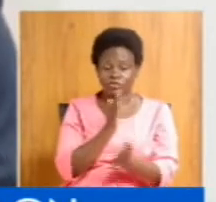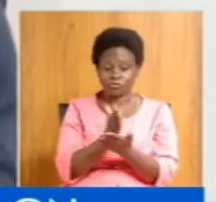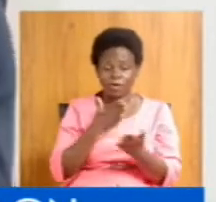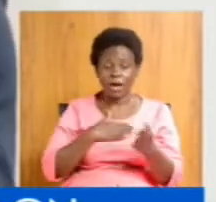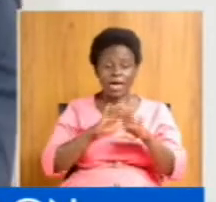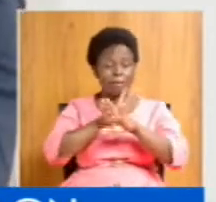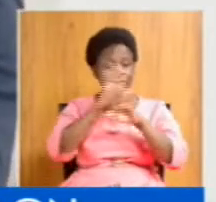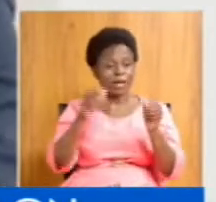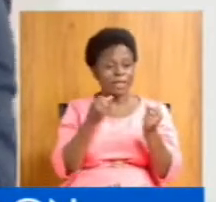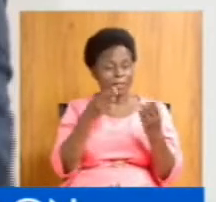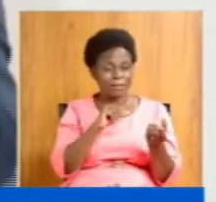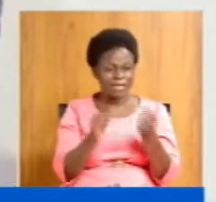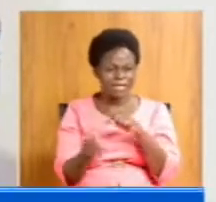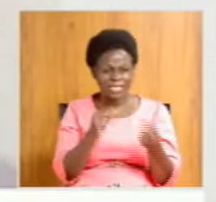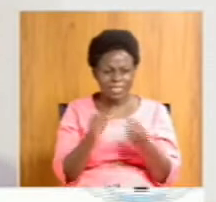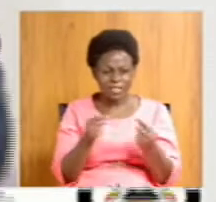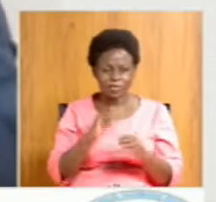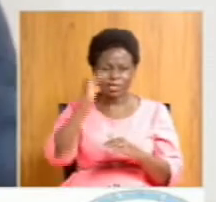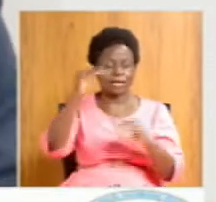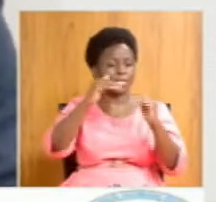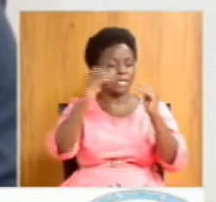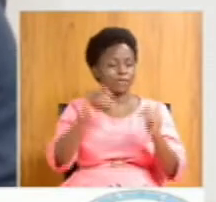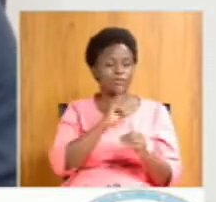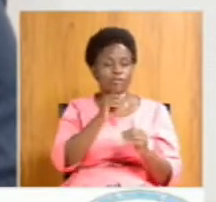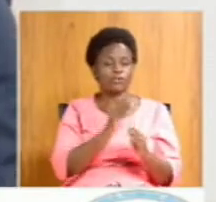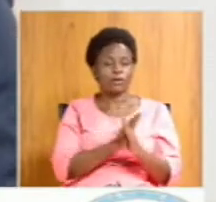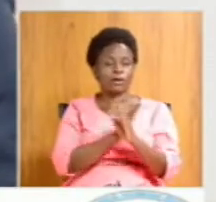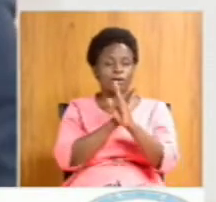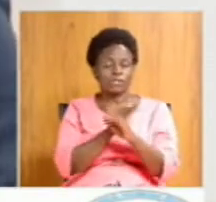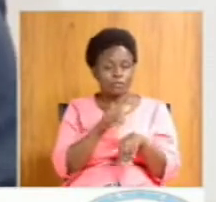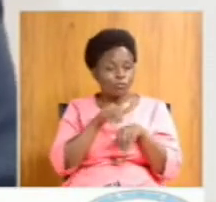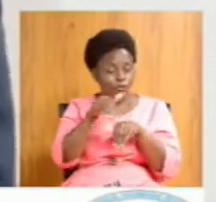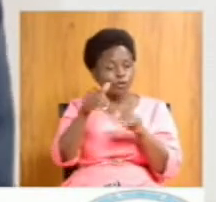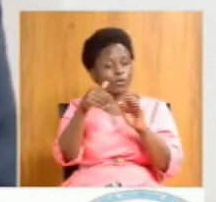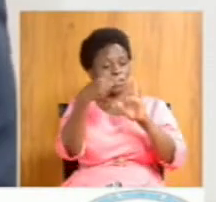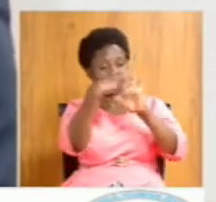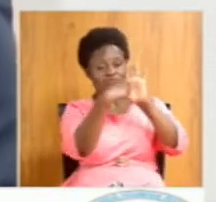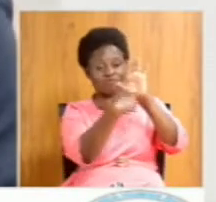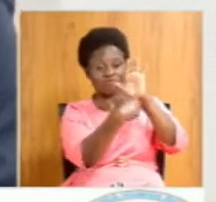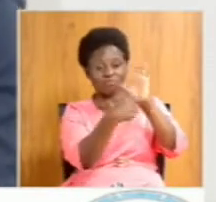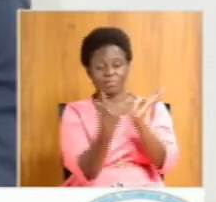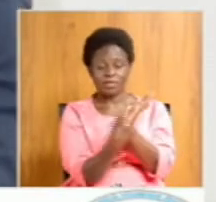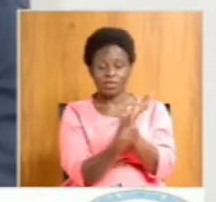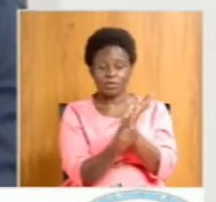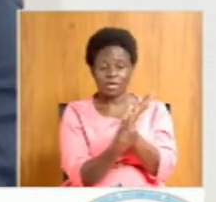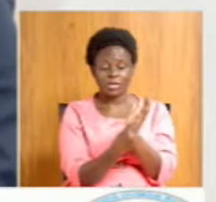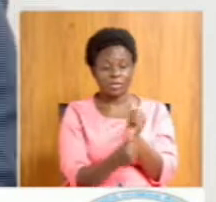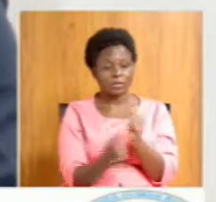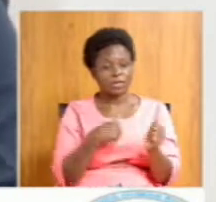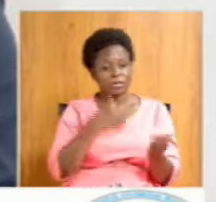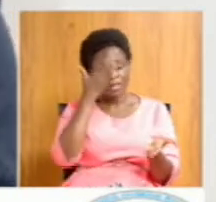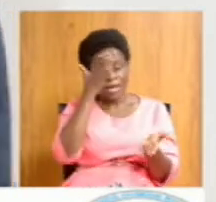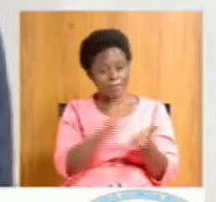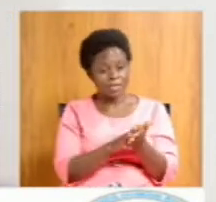I'm aware that there are many discussions going on at higher levels to ensure that Facebook comply with the requirements in Uganda, in which case I